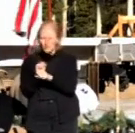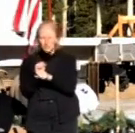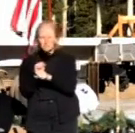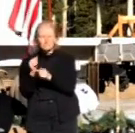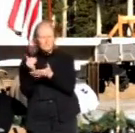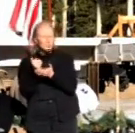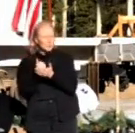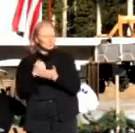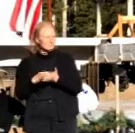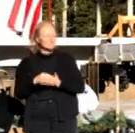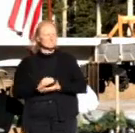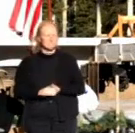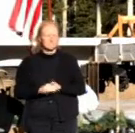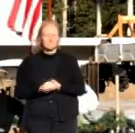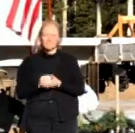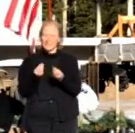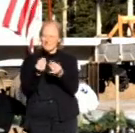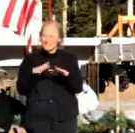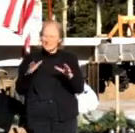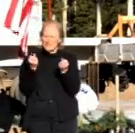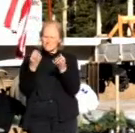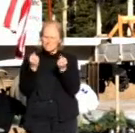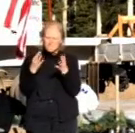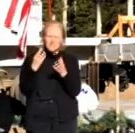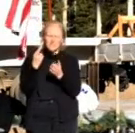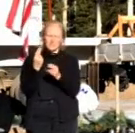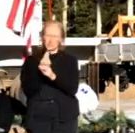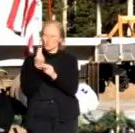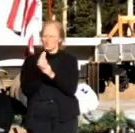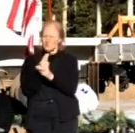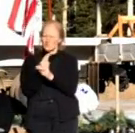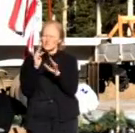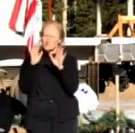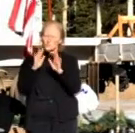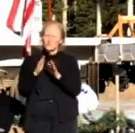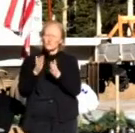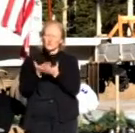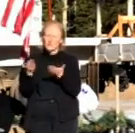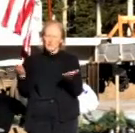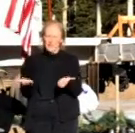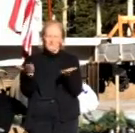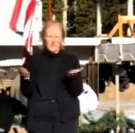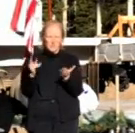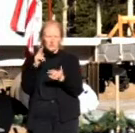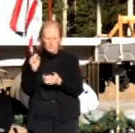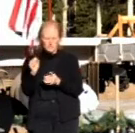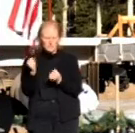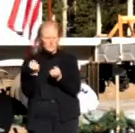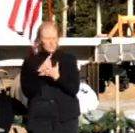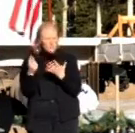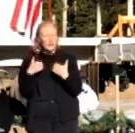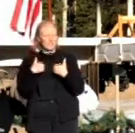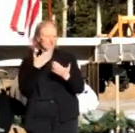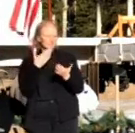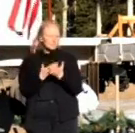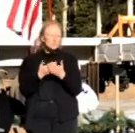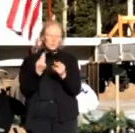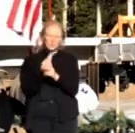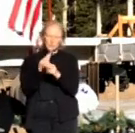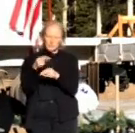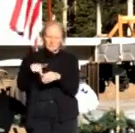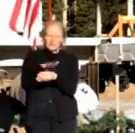living. Land of many uses is what it's called, and I think that's a great thing that we have here in the United States, that everybody can get a good use of this country